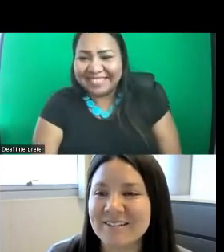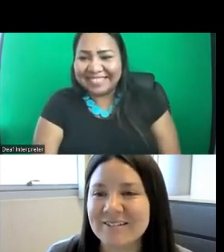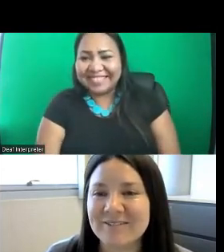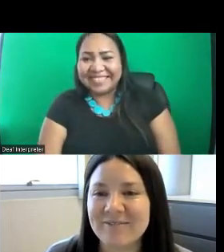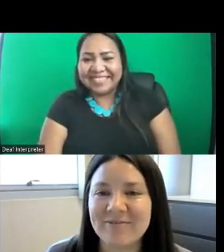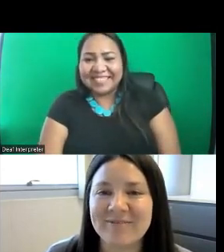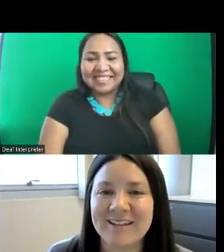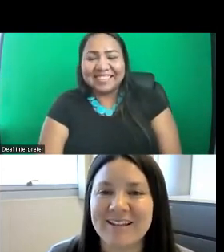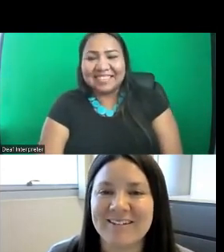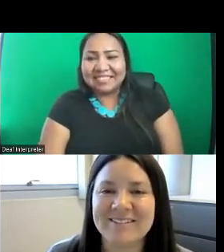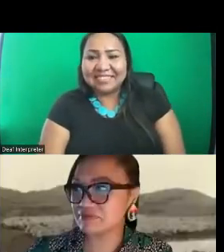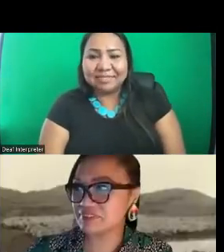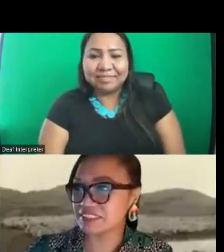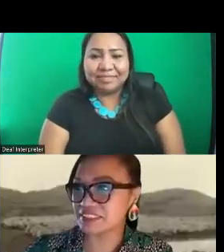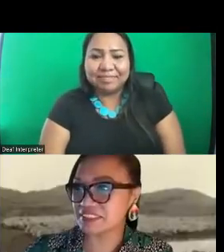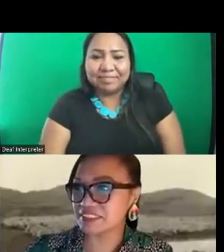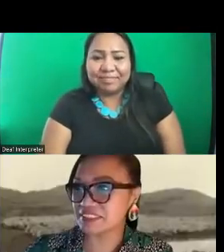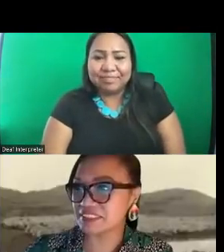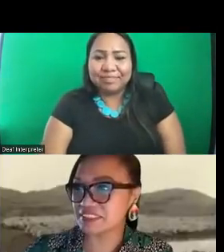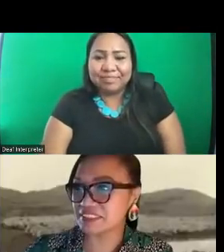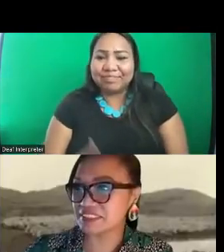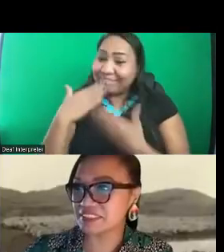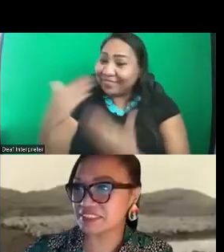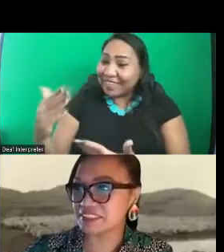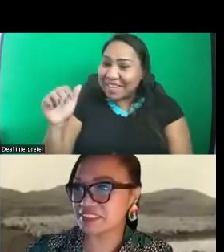Thank you, Amanda.